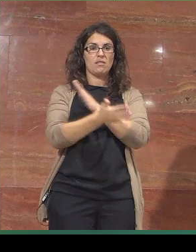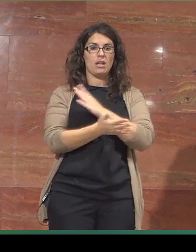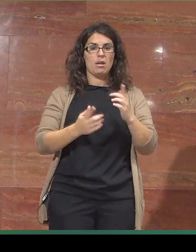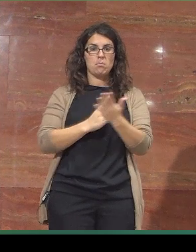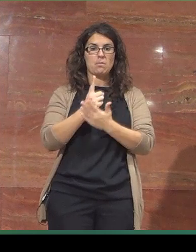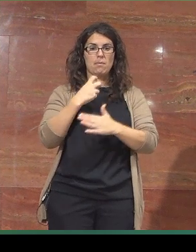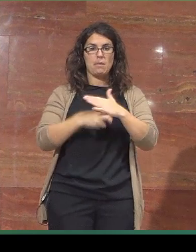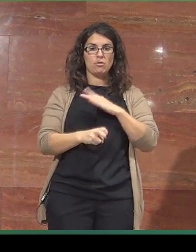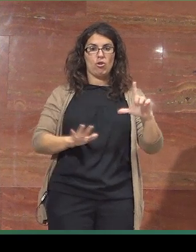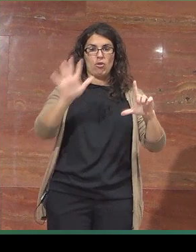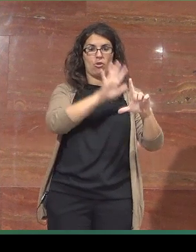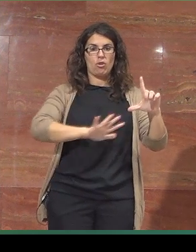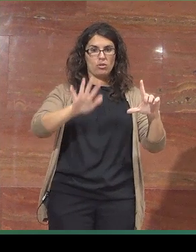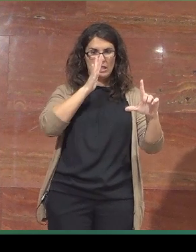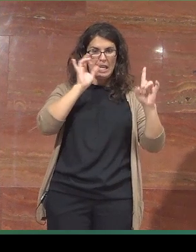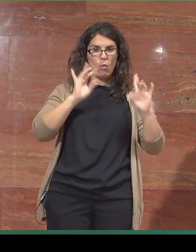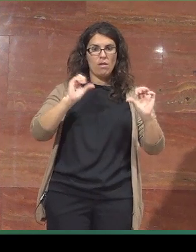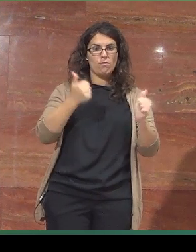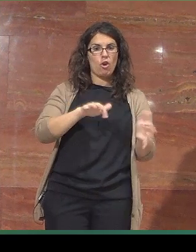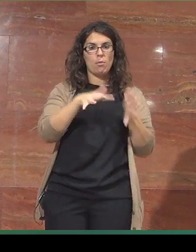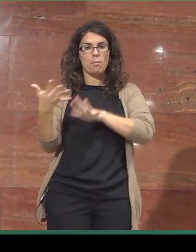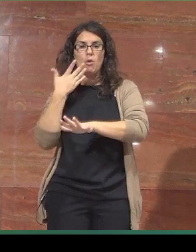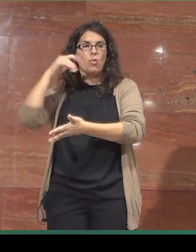But as a pedestrian map, it's not very good.